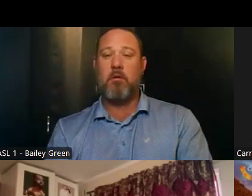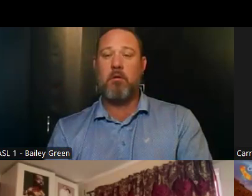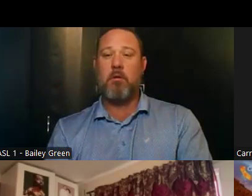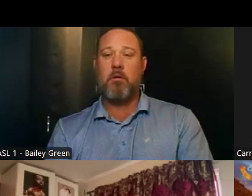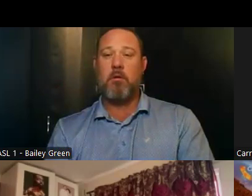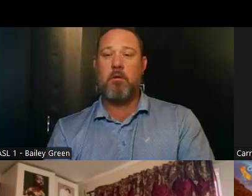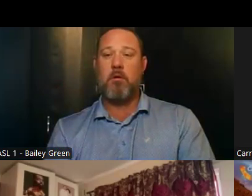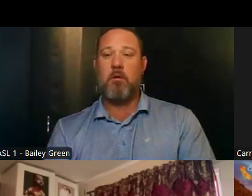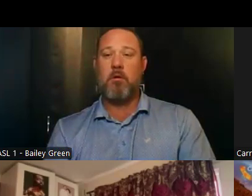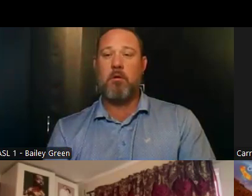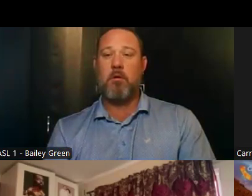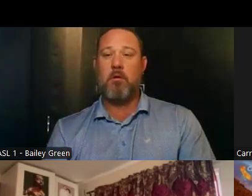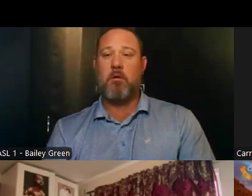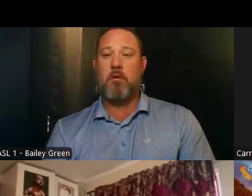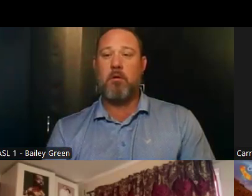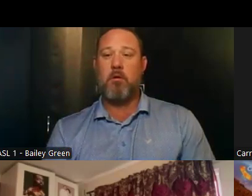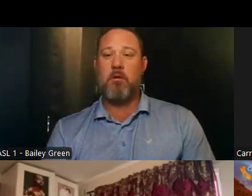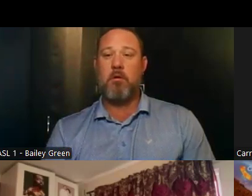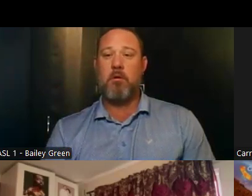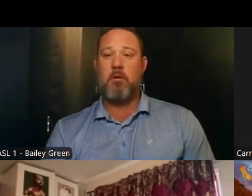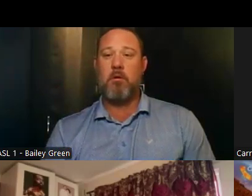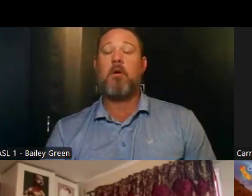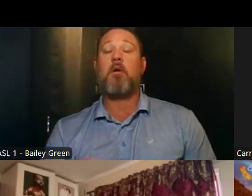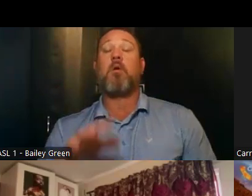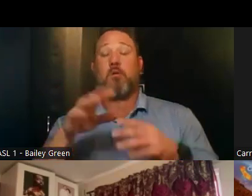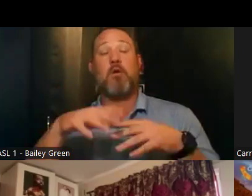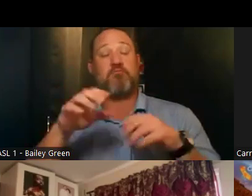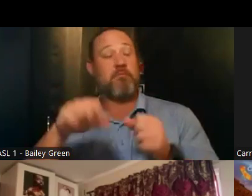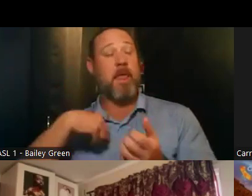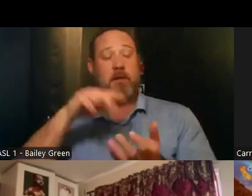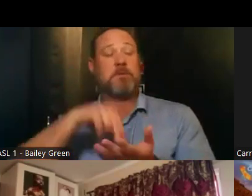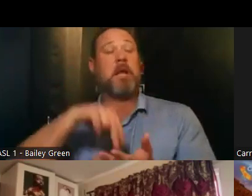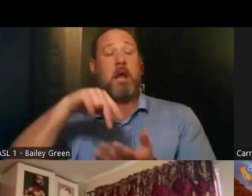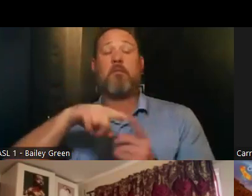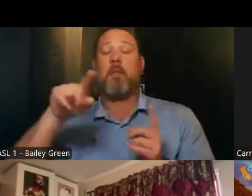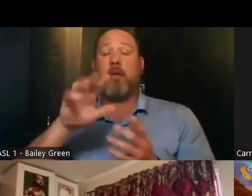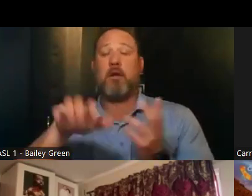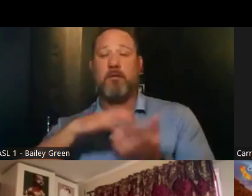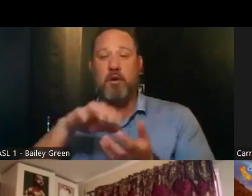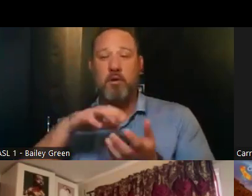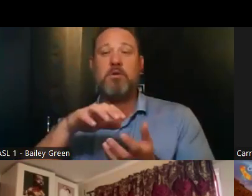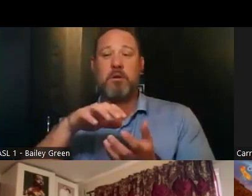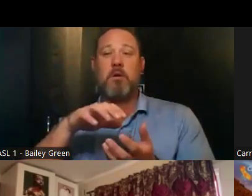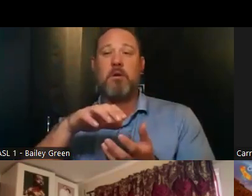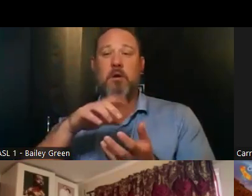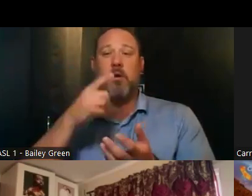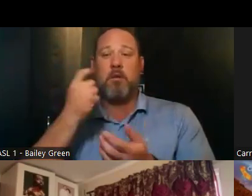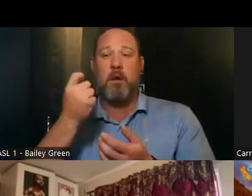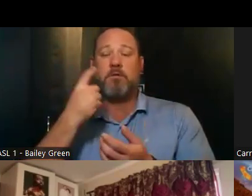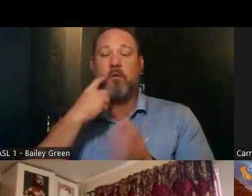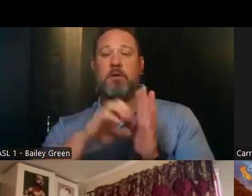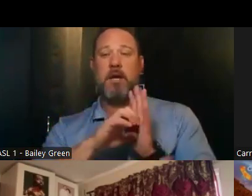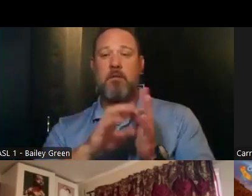taking that stance, which is good. Although the confusion there's confusion because, for